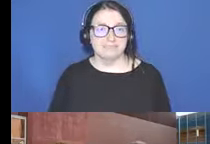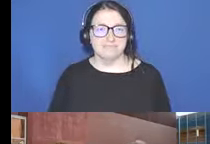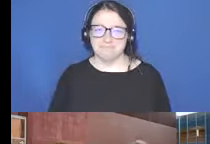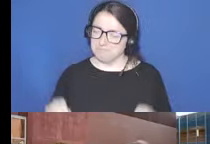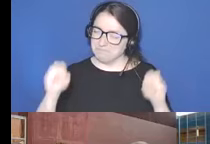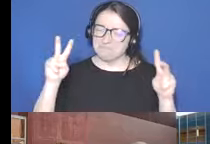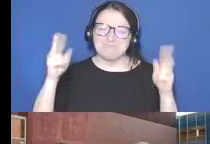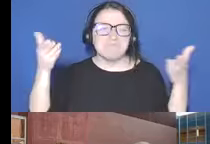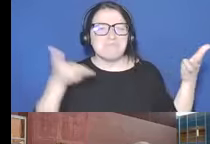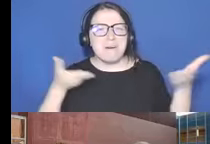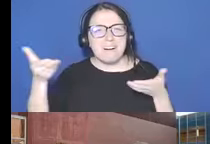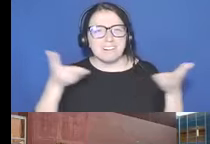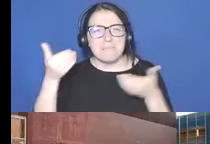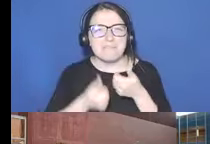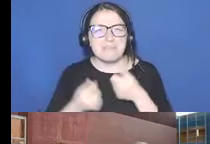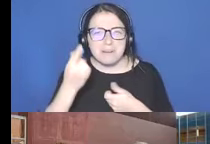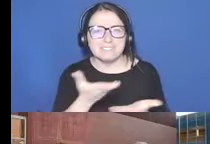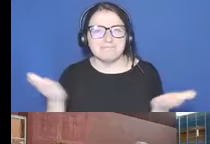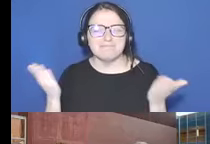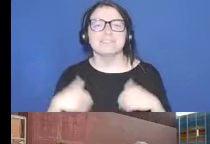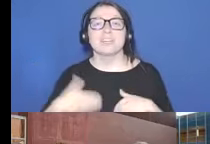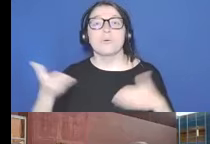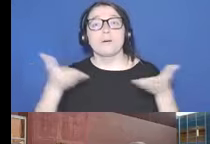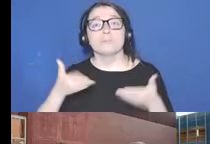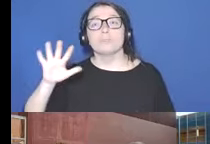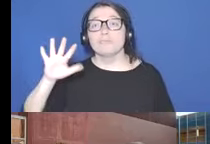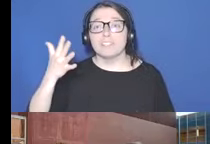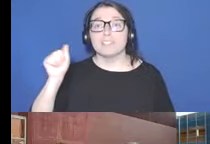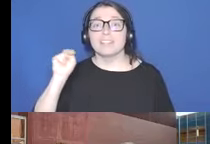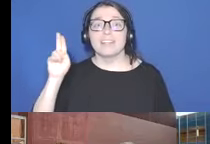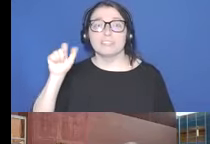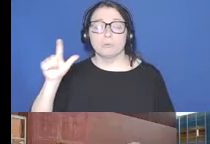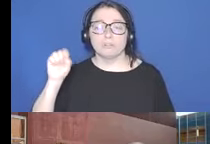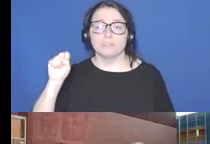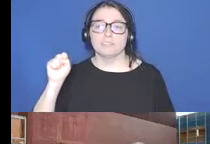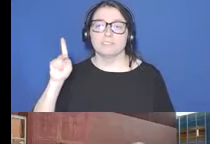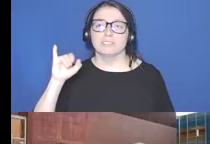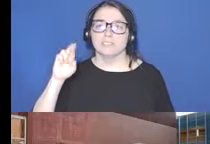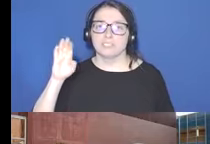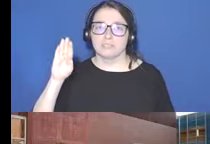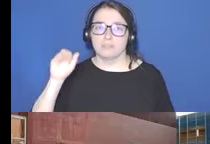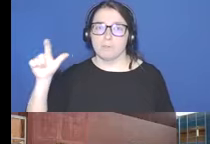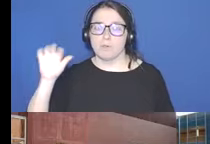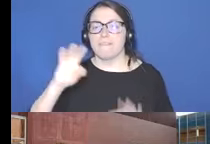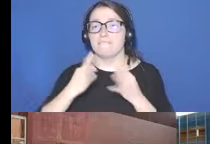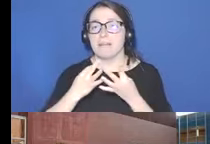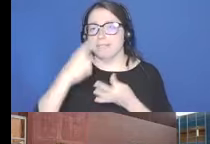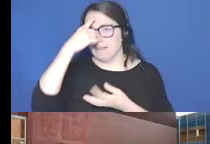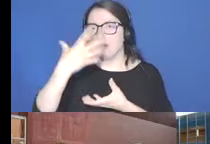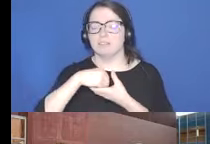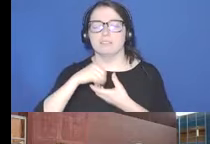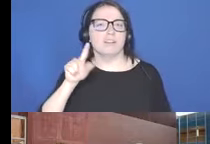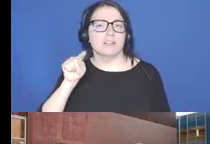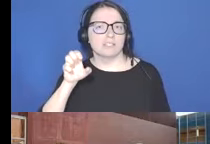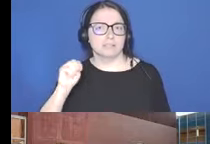Okay, welcome everyone. Welcome to the 5th annual Skirboll Family Autism Conference. This evening is the first